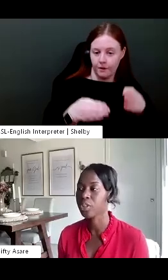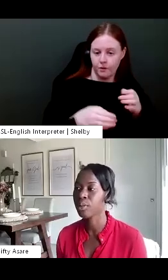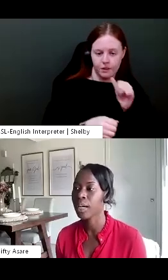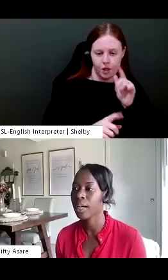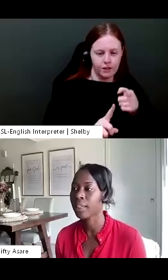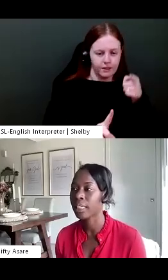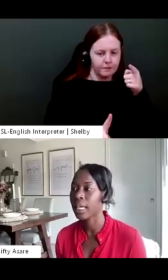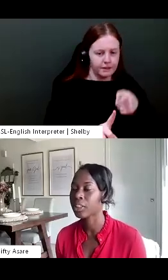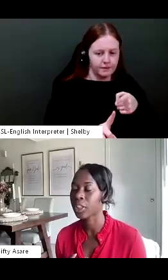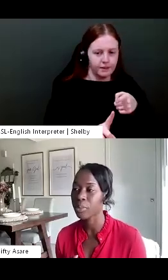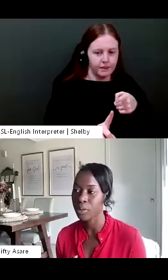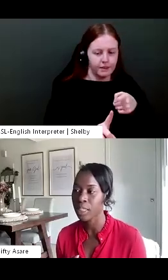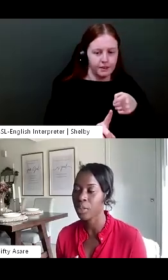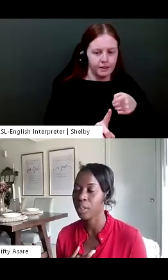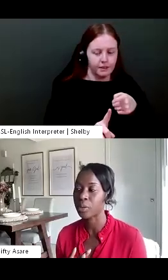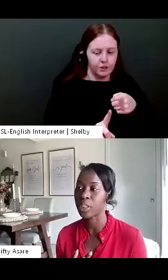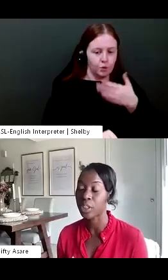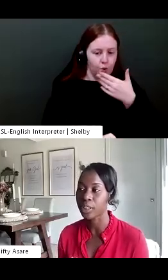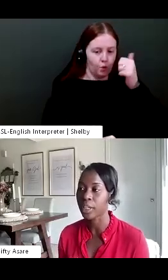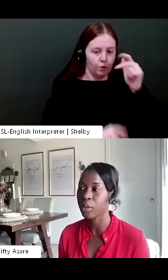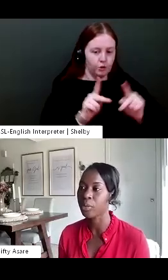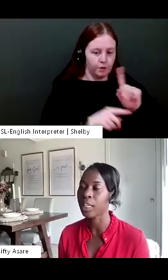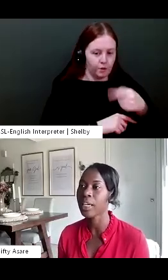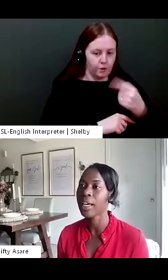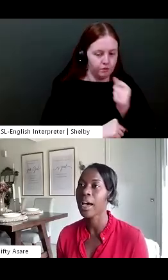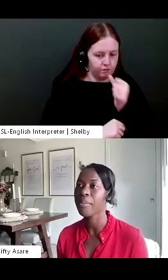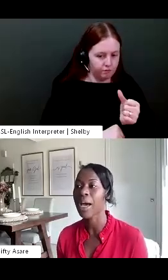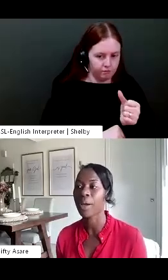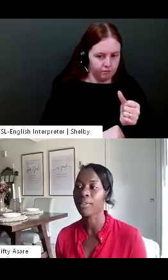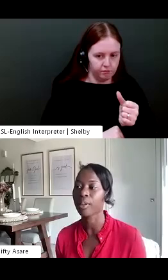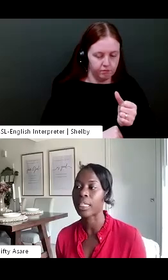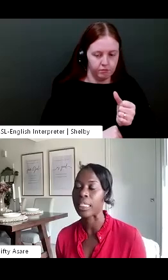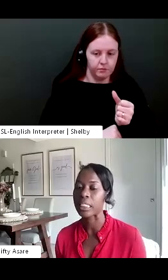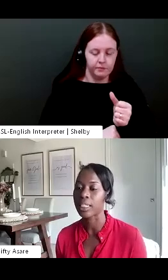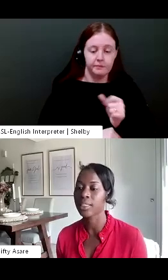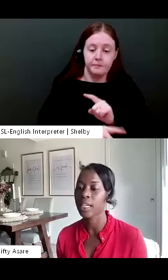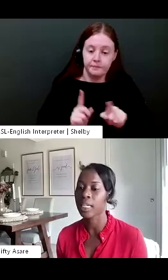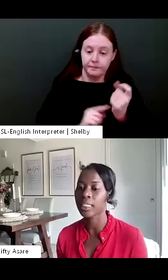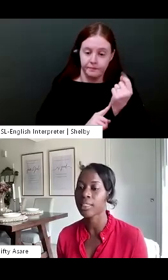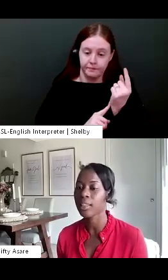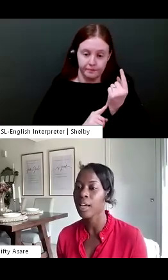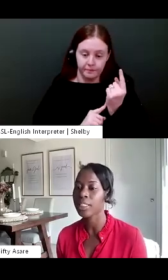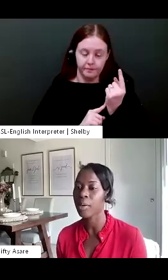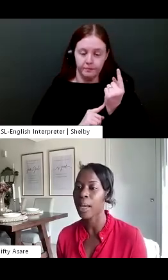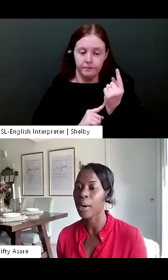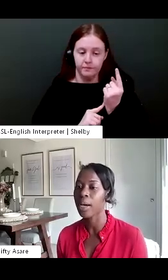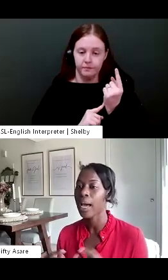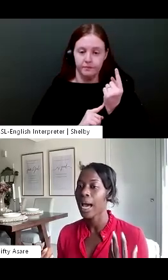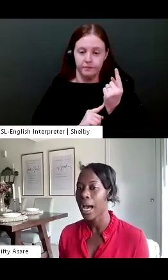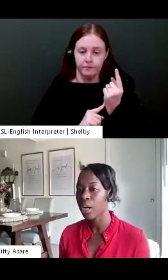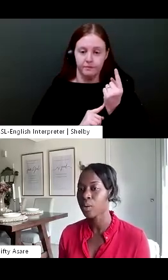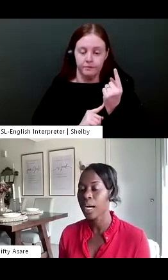specific to the elder community or the older adult community. However, it does tell us a lot